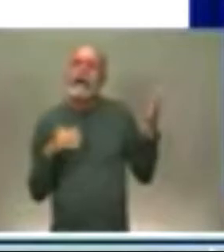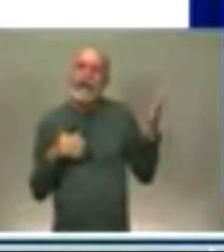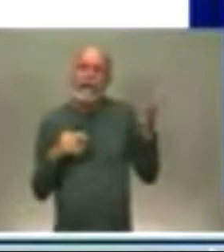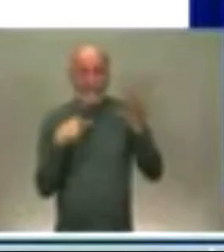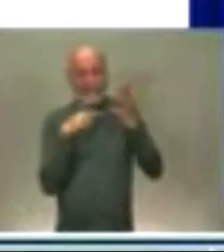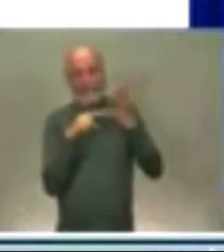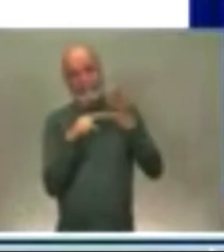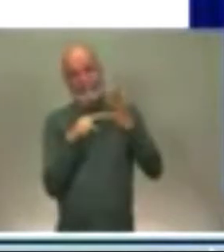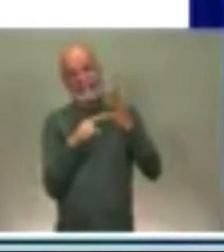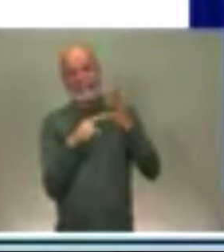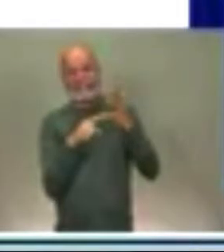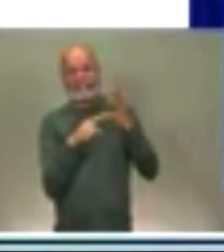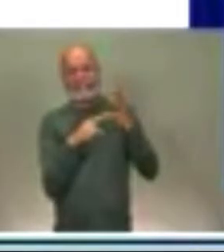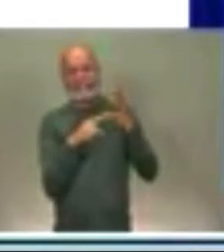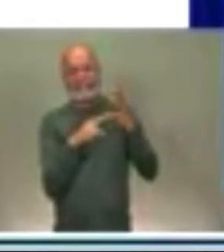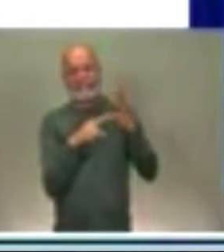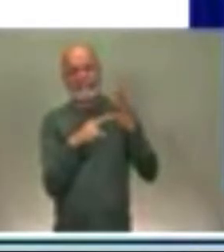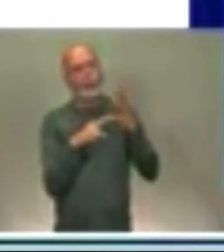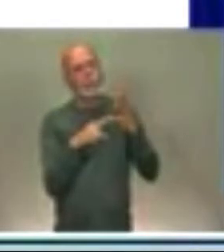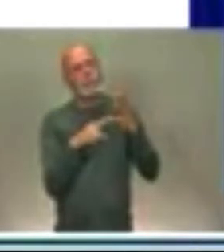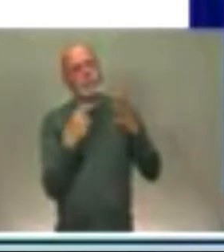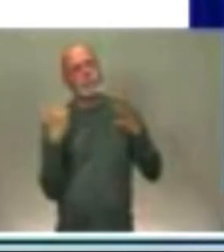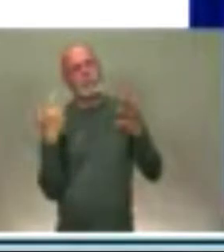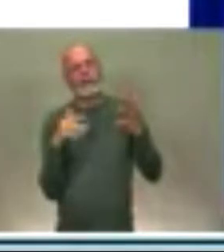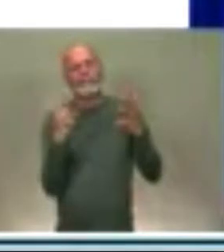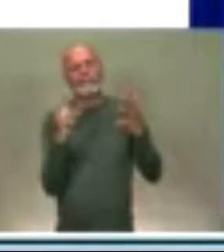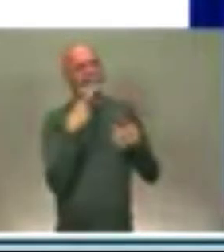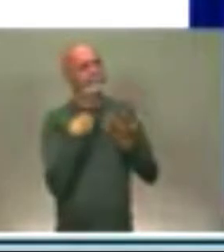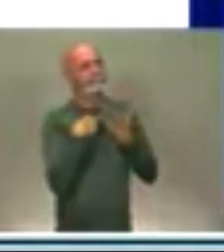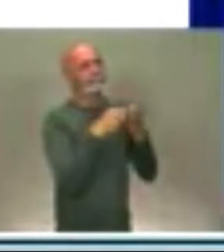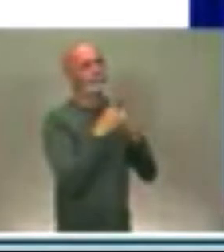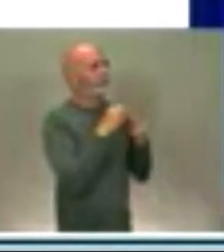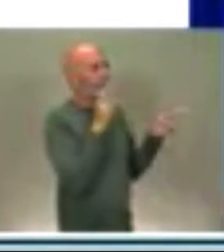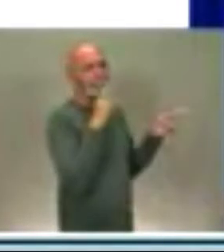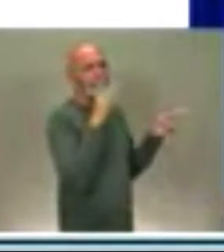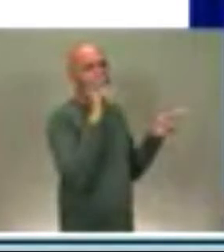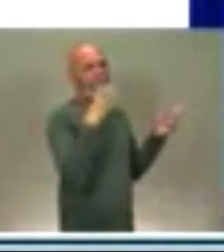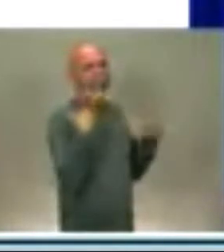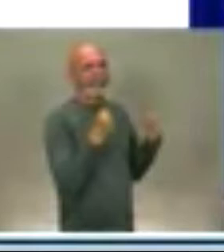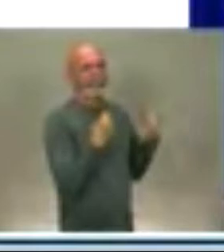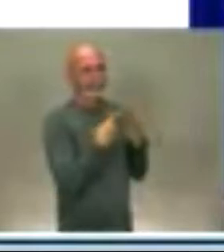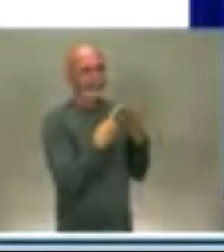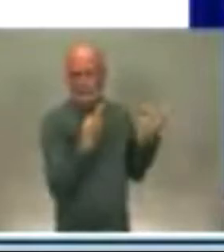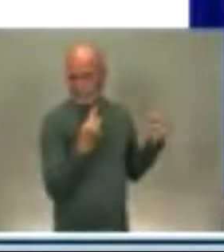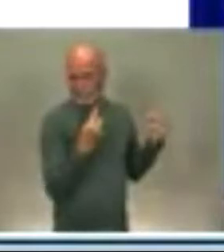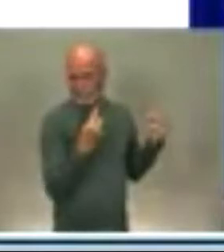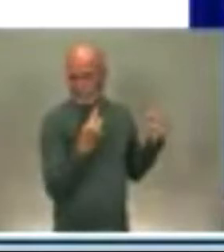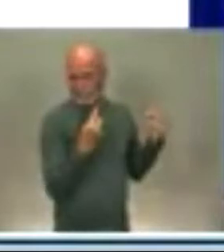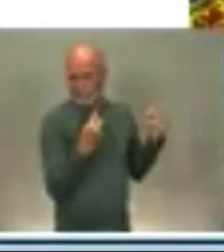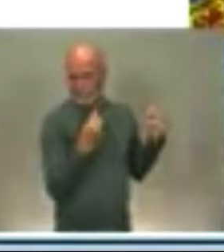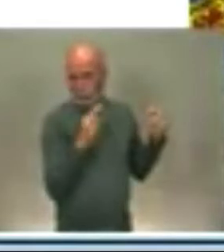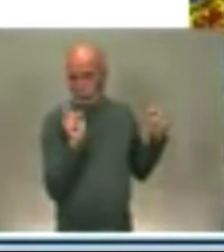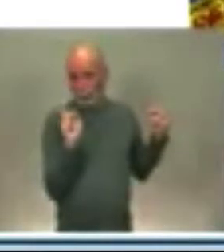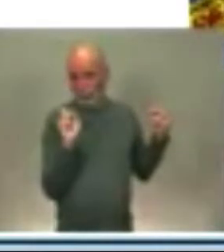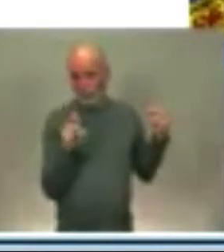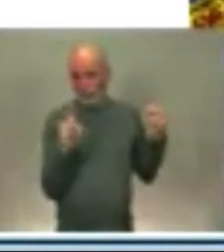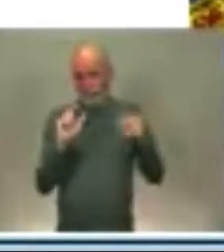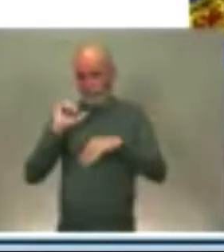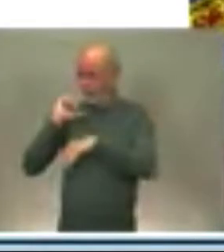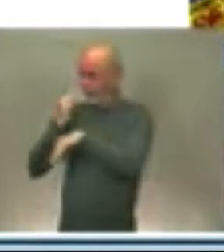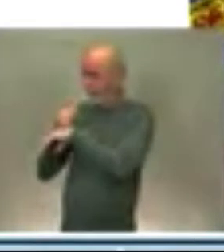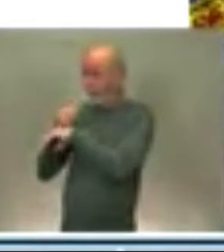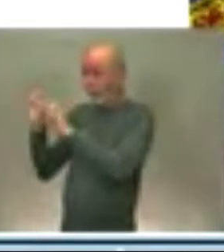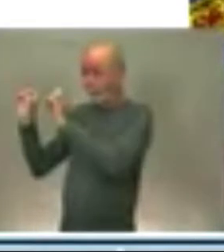management, and we're going to work closely with public health on all of them, including the removal of the state of emergency. Have you discussed this plan with